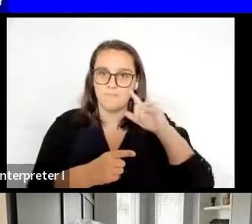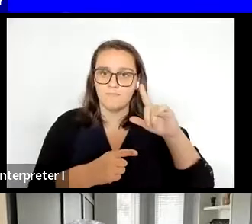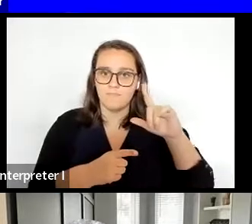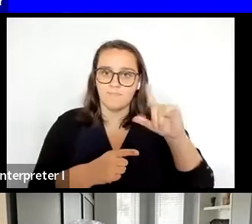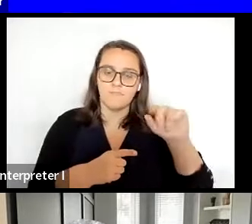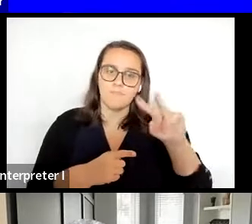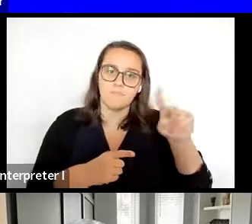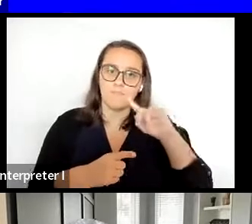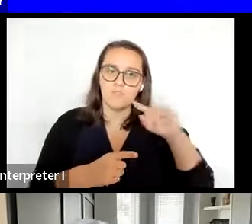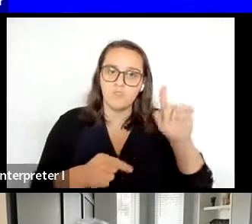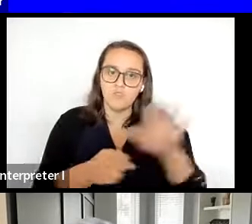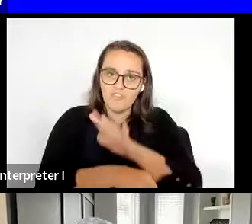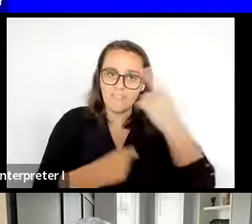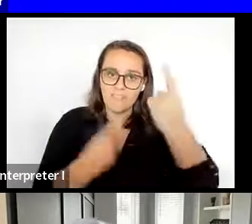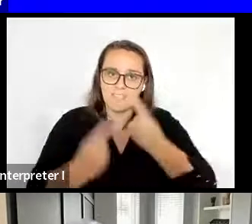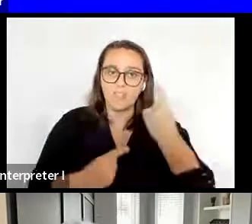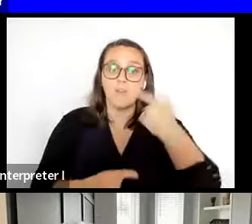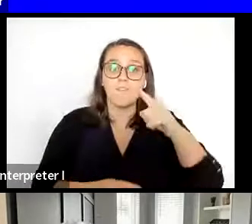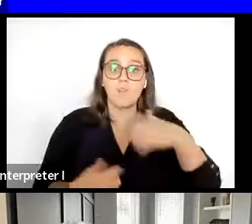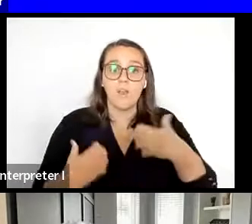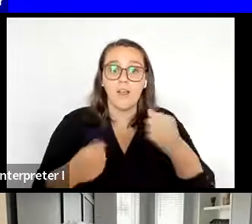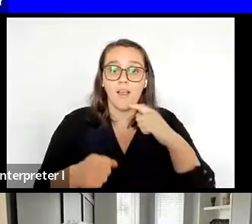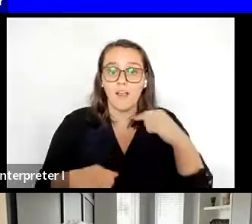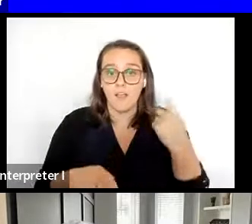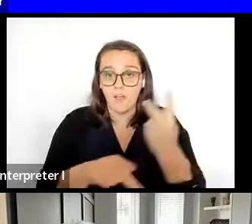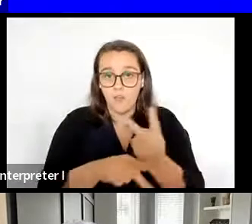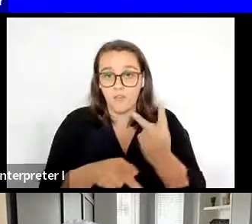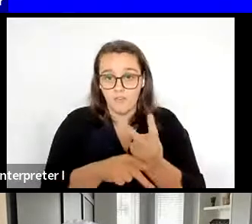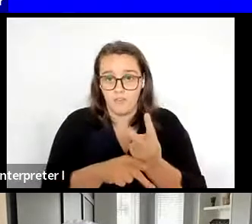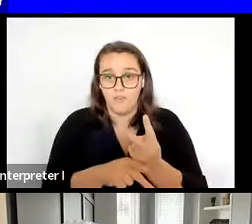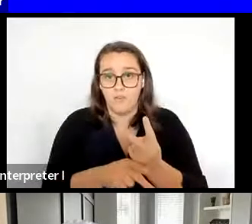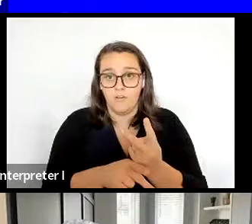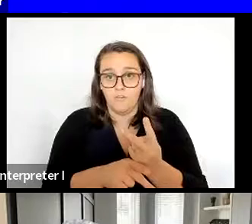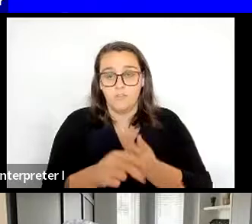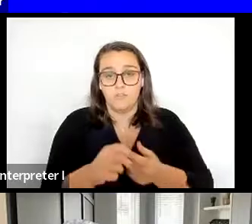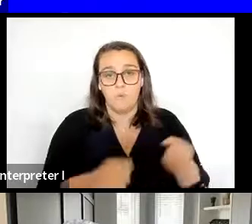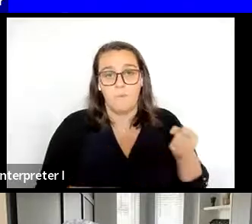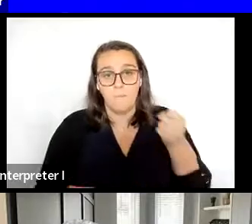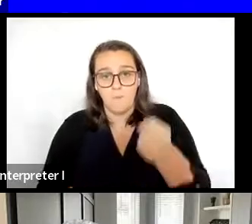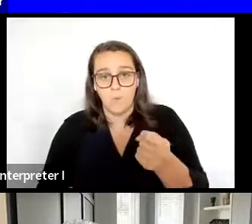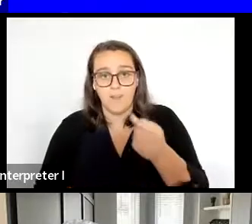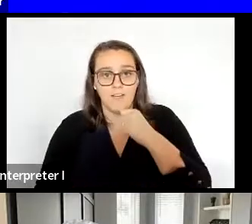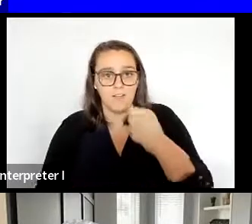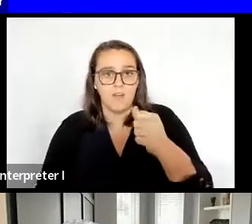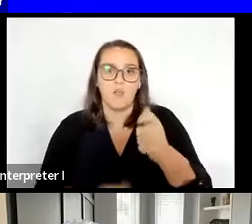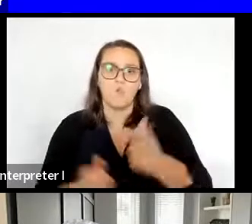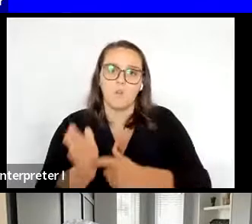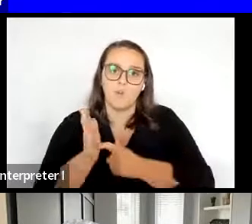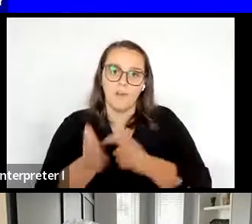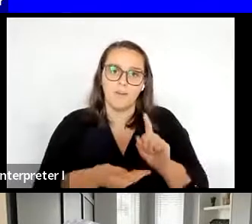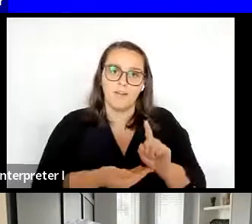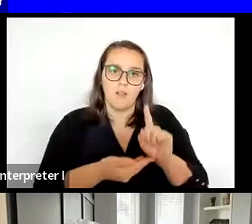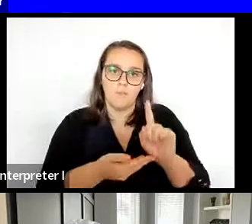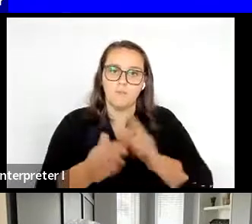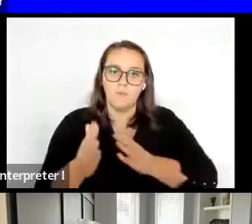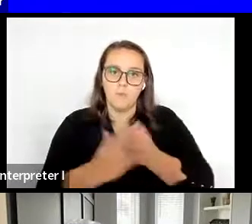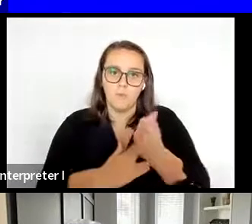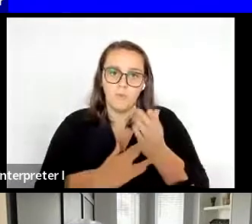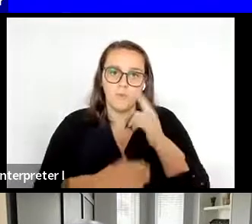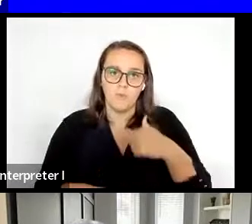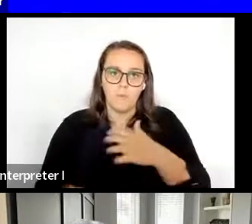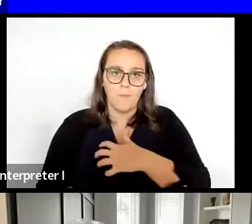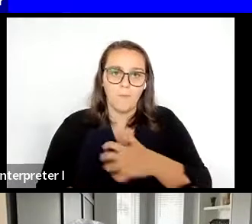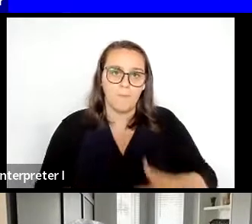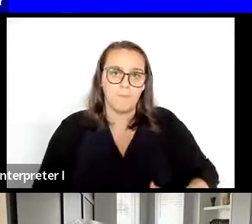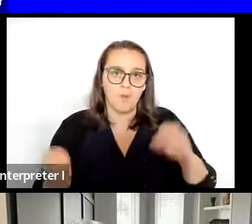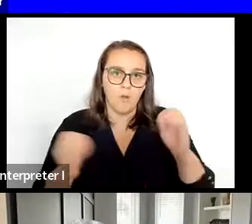allows the Director of Healthcare Finance to appoint members of the task force instead of requiring nominees to go through the Mayor's Office of Talent and Appointments,